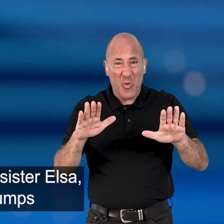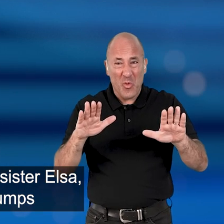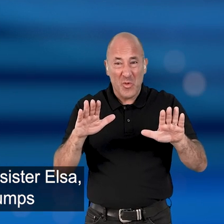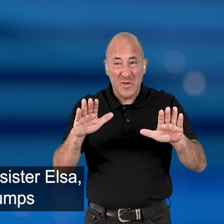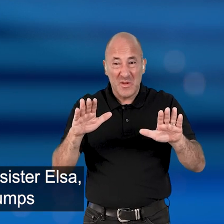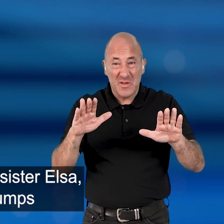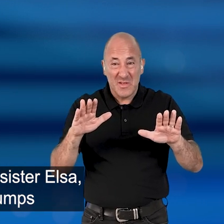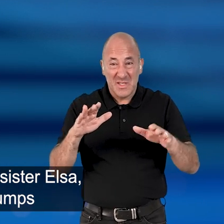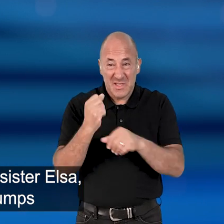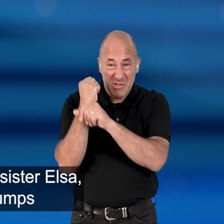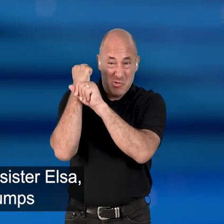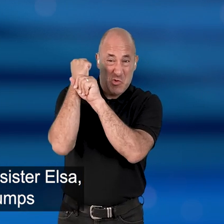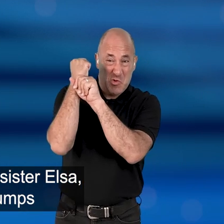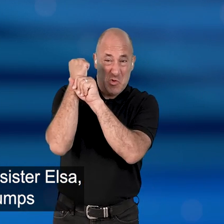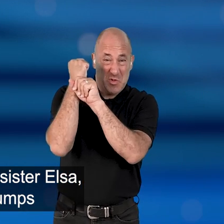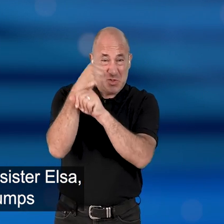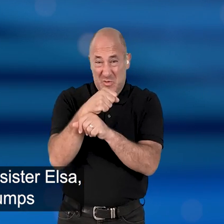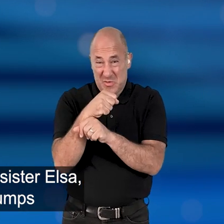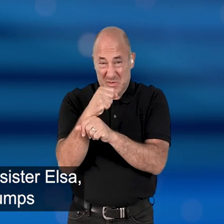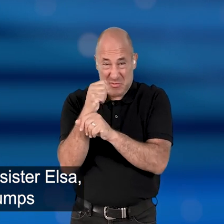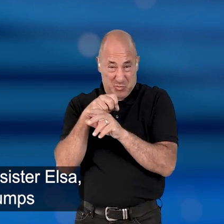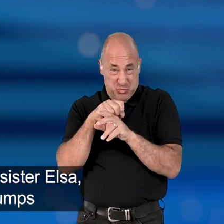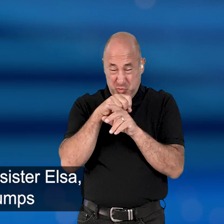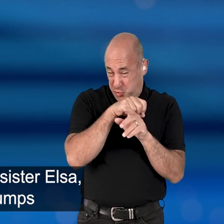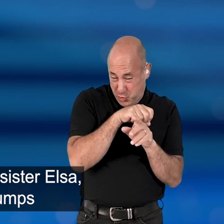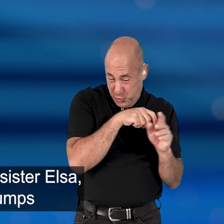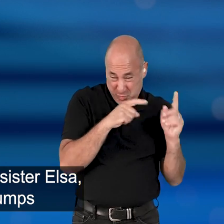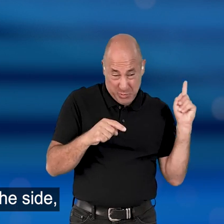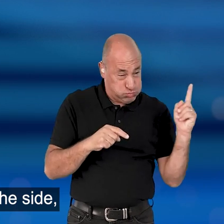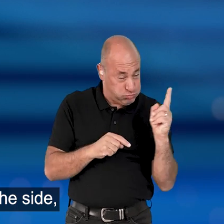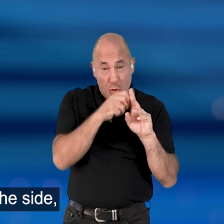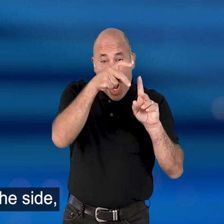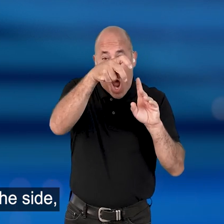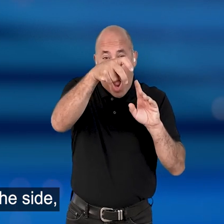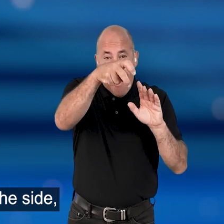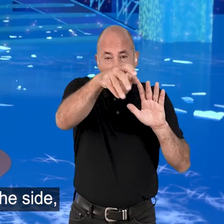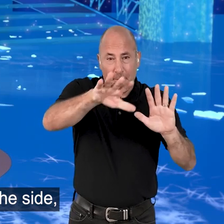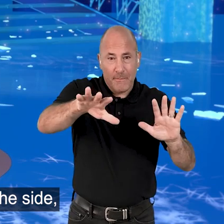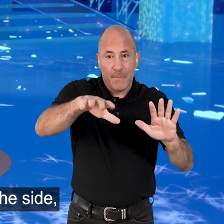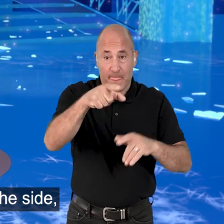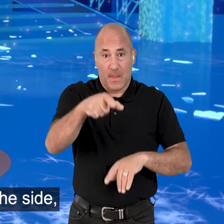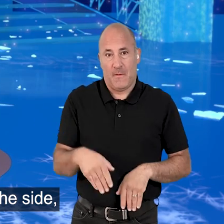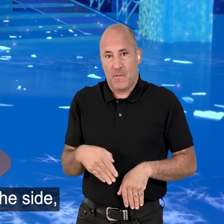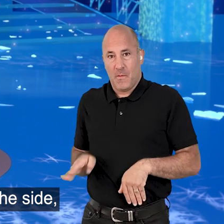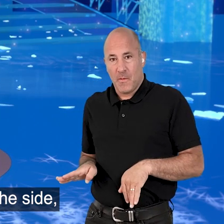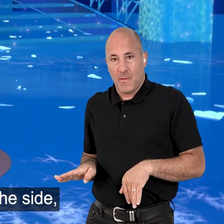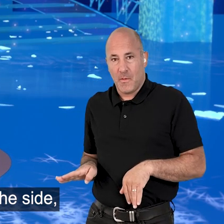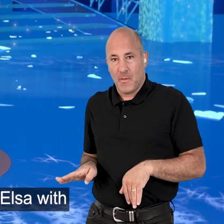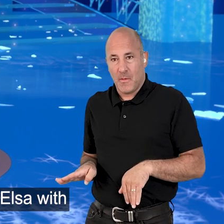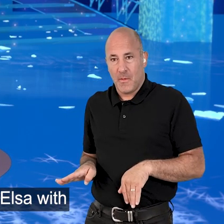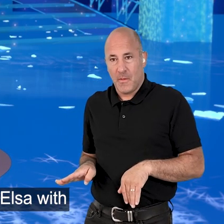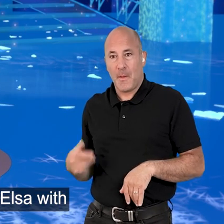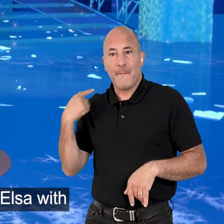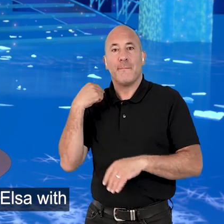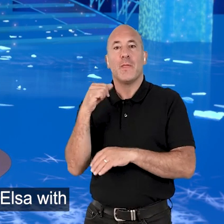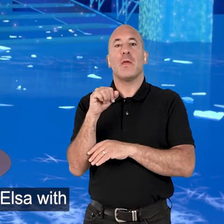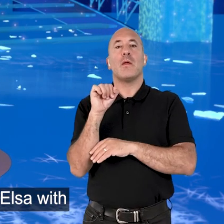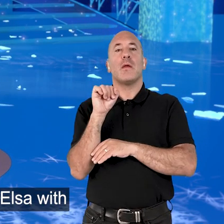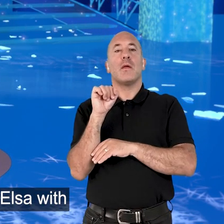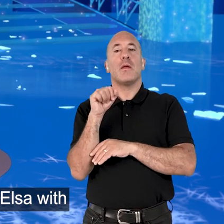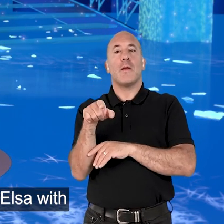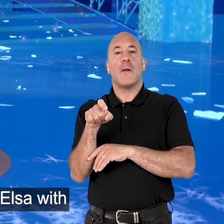sister, Elsa. She can't let him do this, so she jumps into the way. Turn your foot to the side, bend your